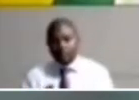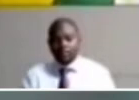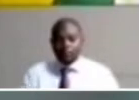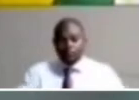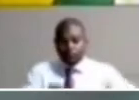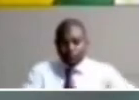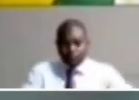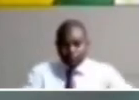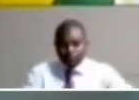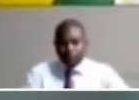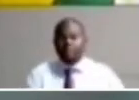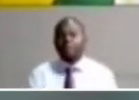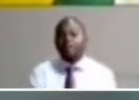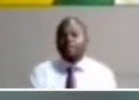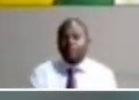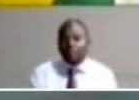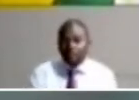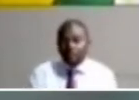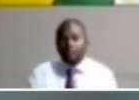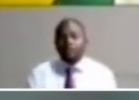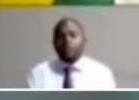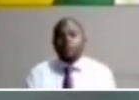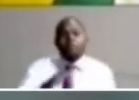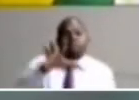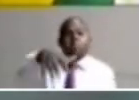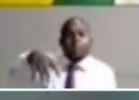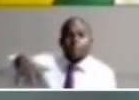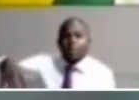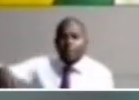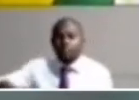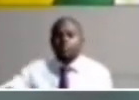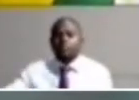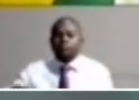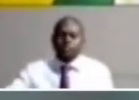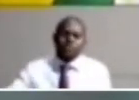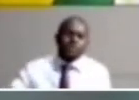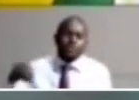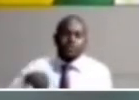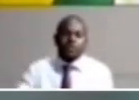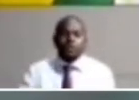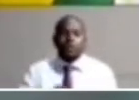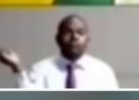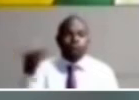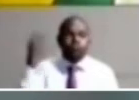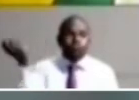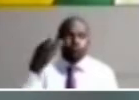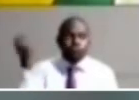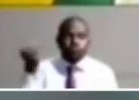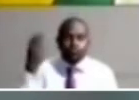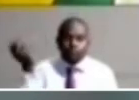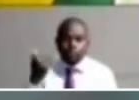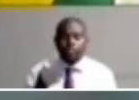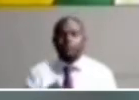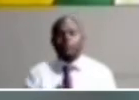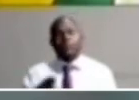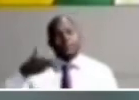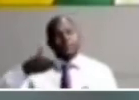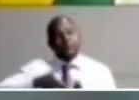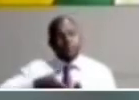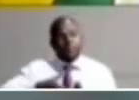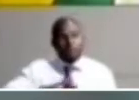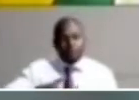cleaning services, garbage collection, fire brigade, petrol stations,